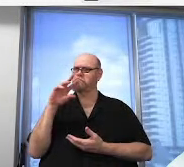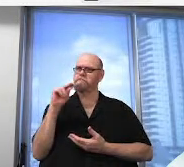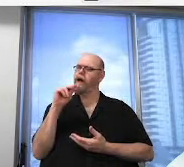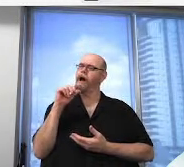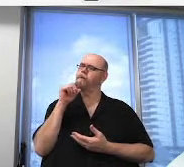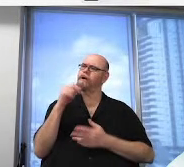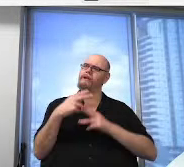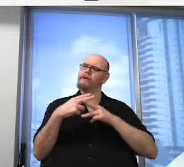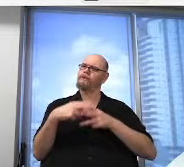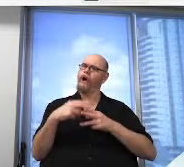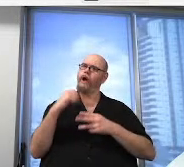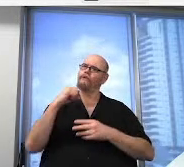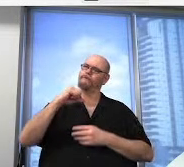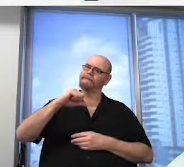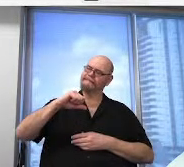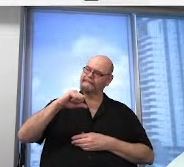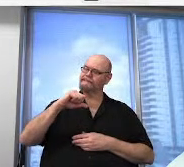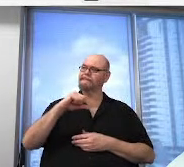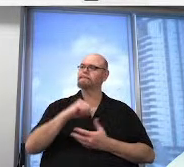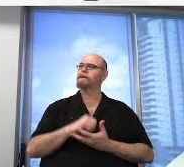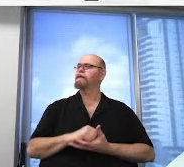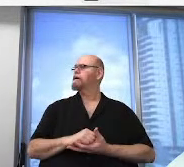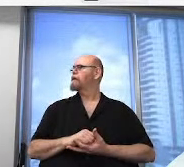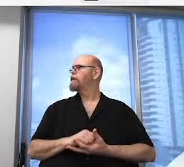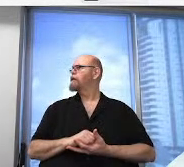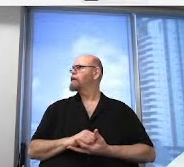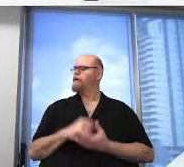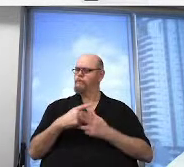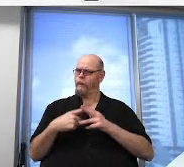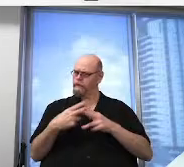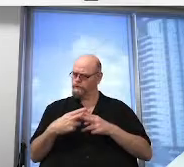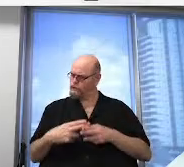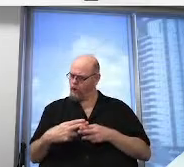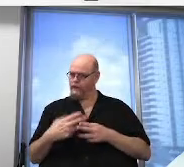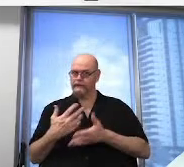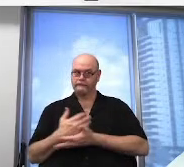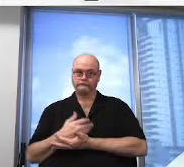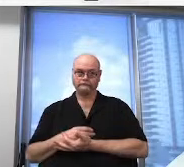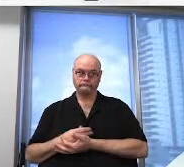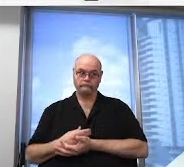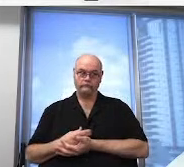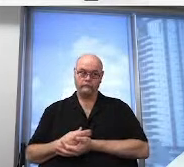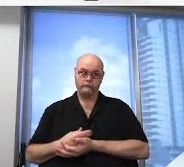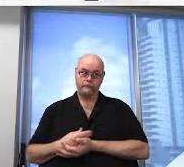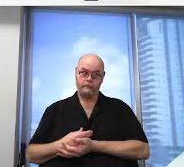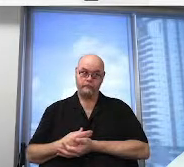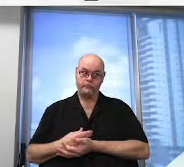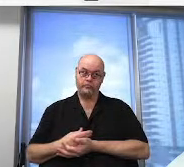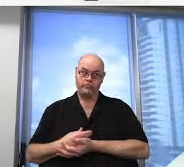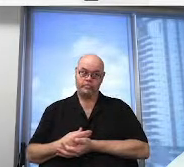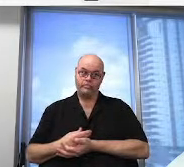No, I wouldn't call resistance. No. Well, what would you call it?